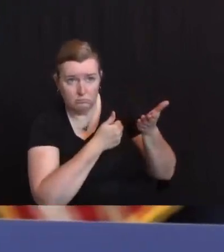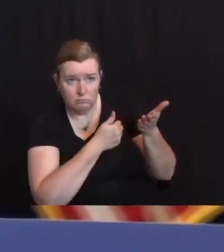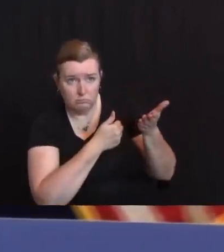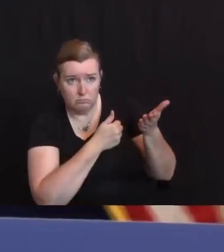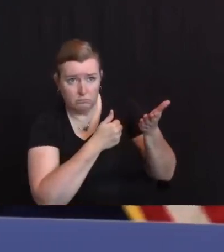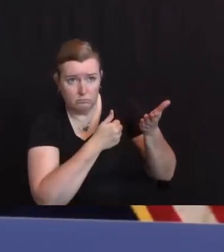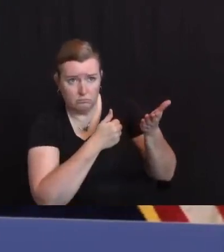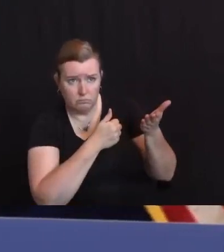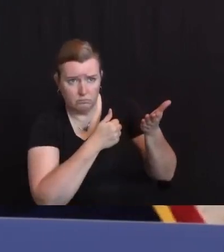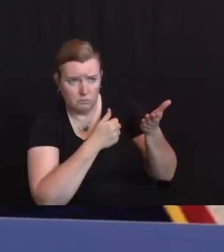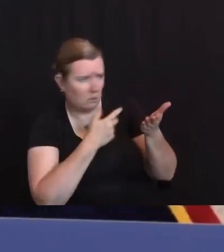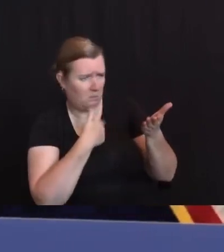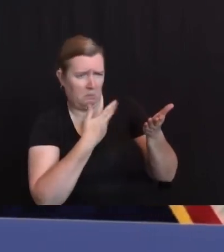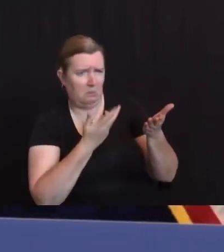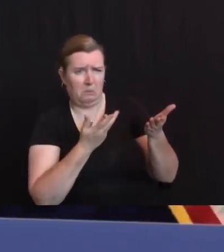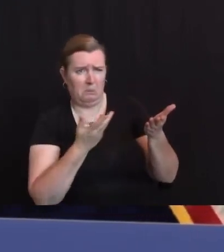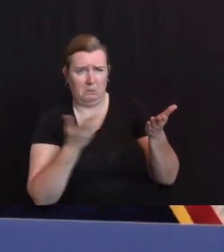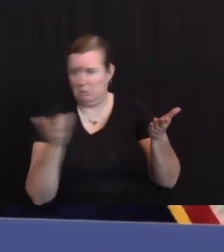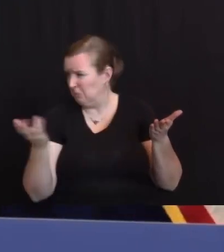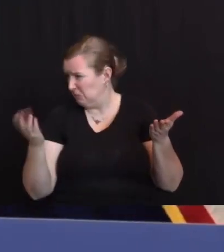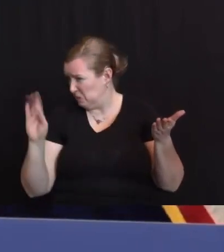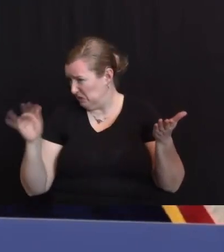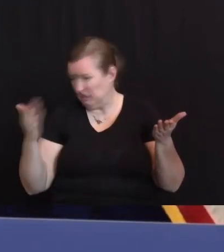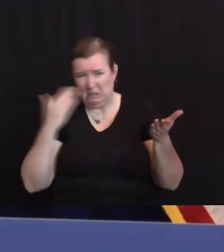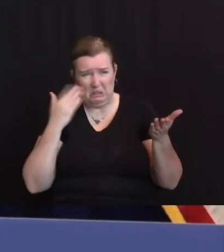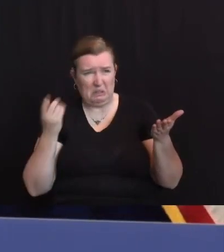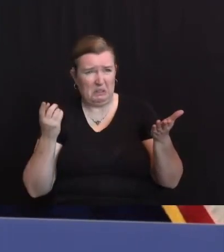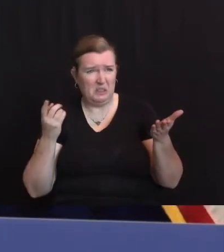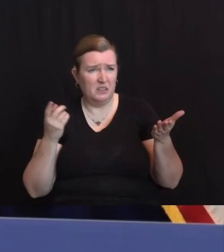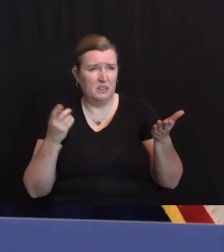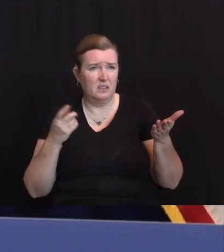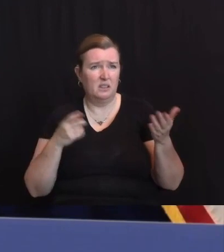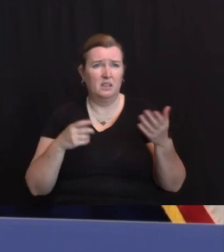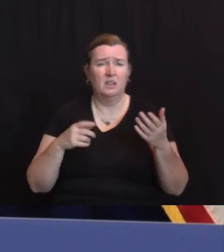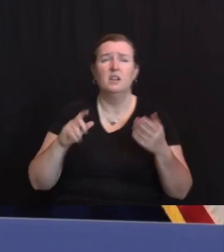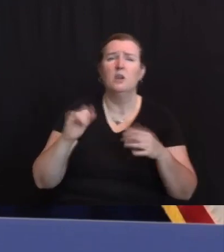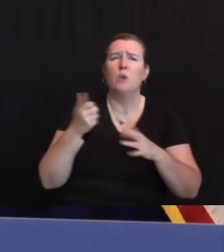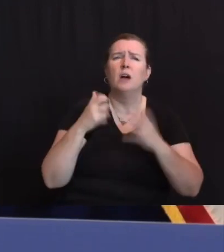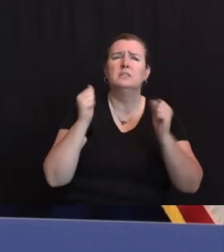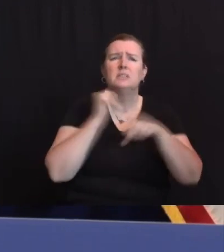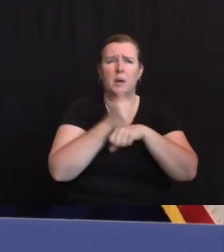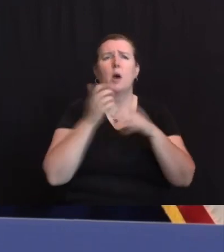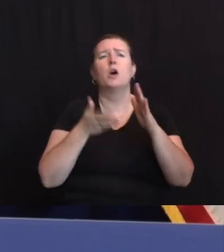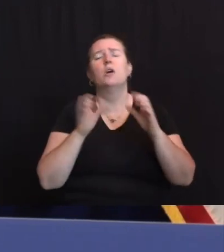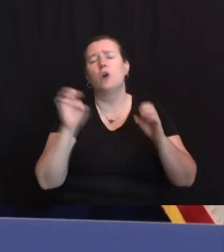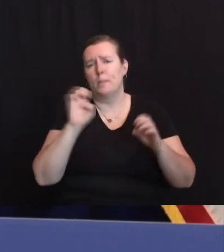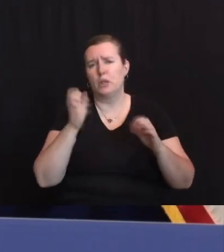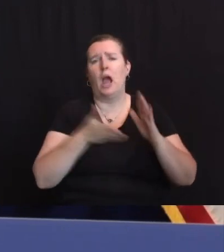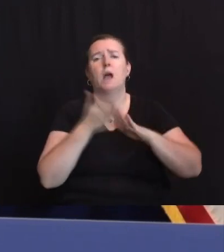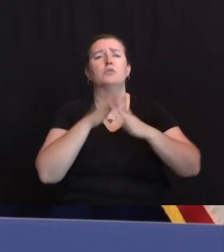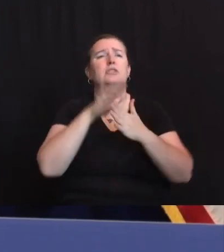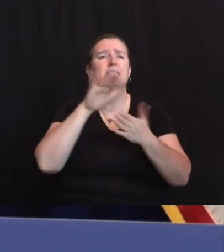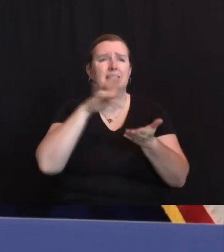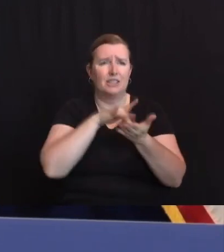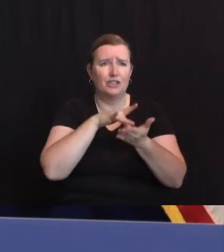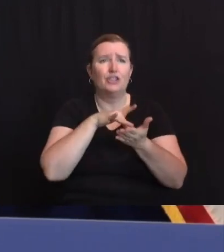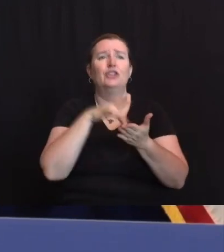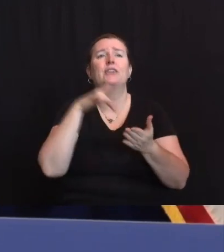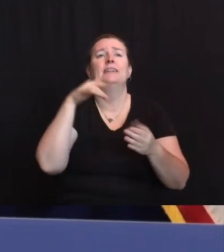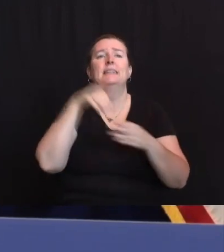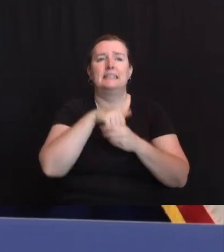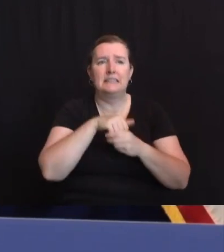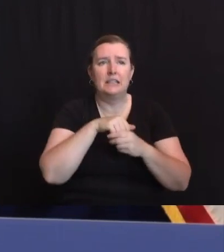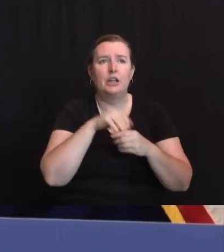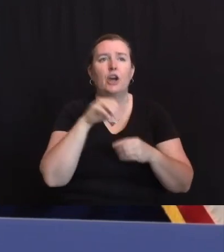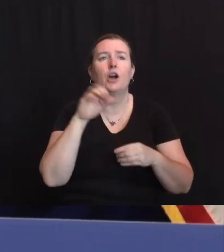The Royal We does not have it, but Judy does. we have already set up the Emergency Operations Center in the Emergency Operations